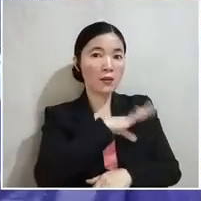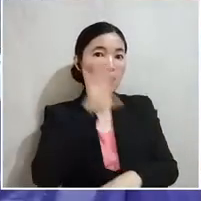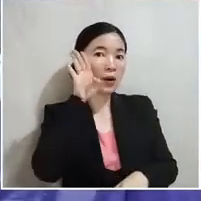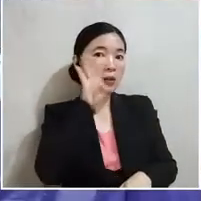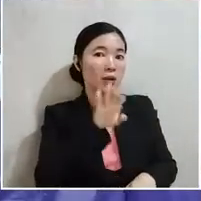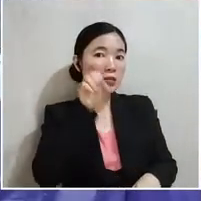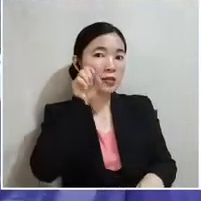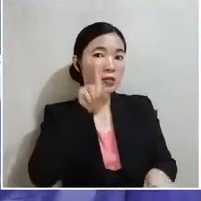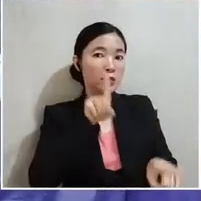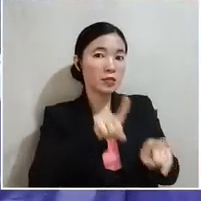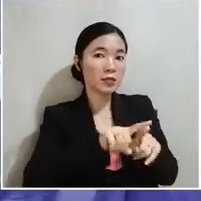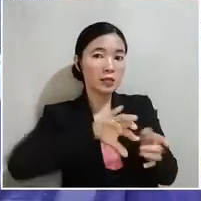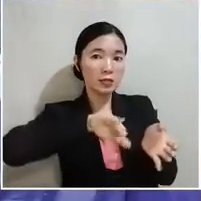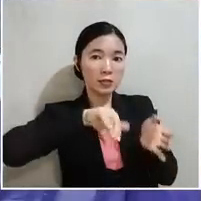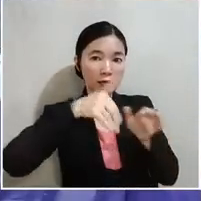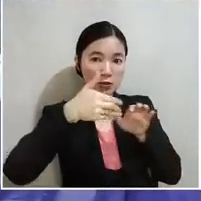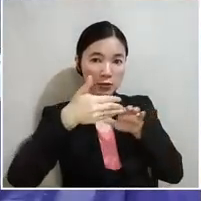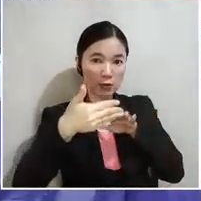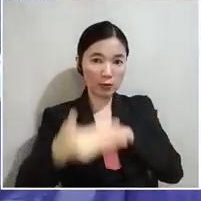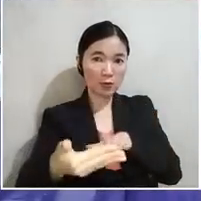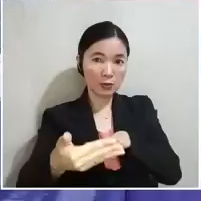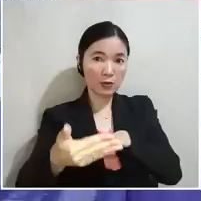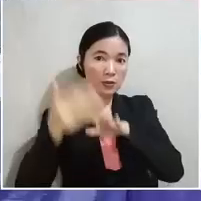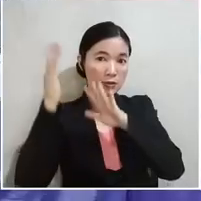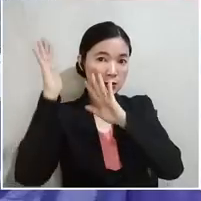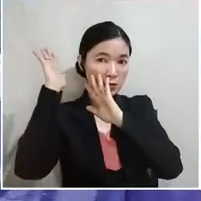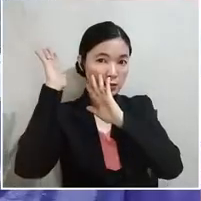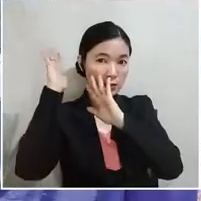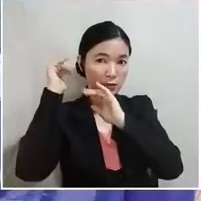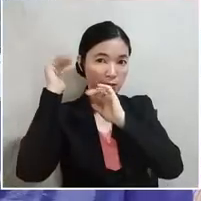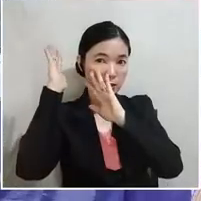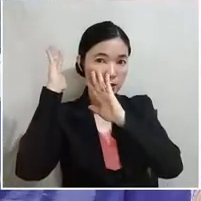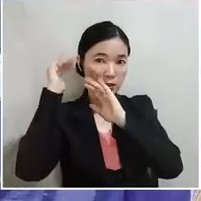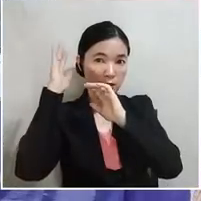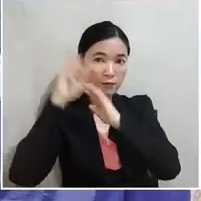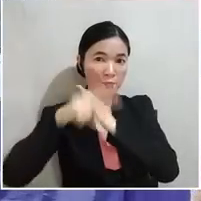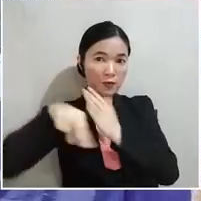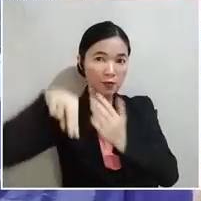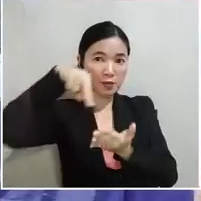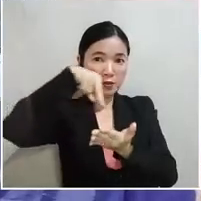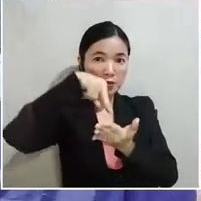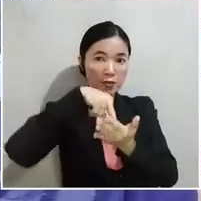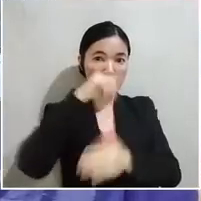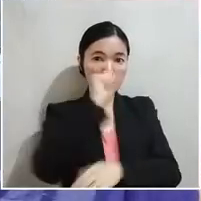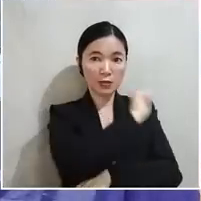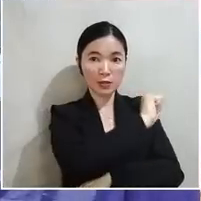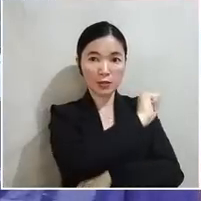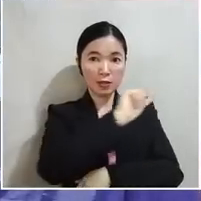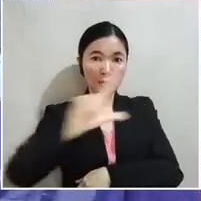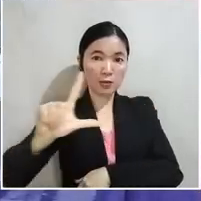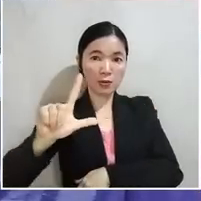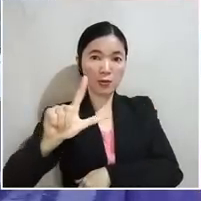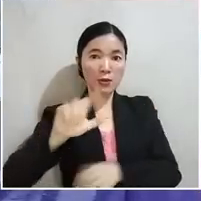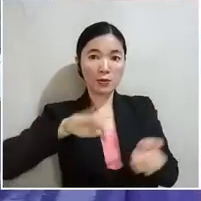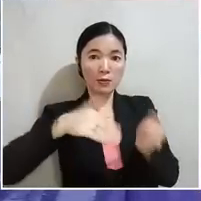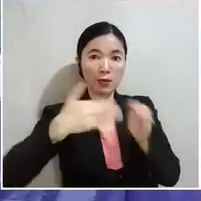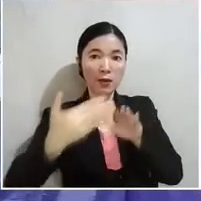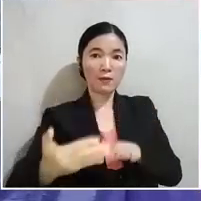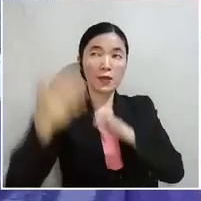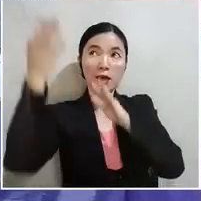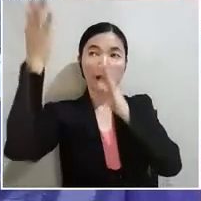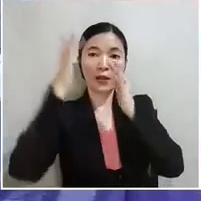and sisters who have fallen asleep in the hope of the resurrection, and all who have died in your